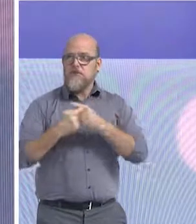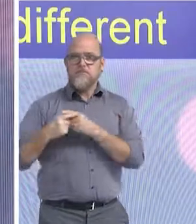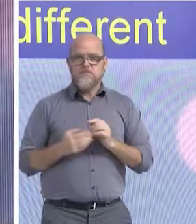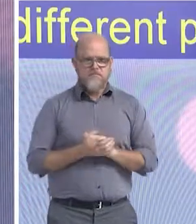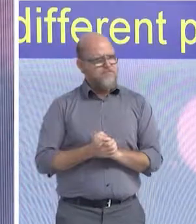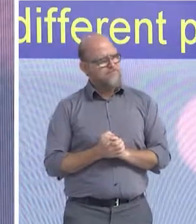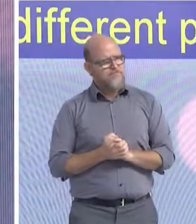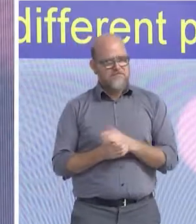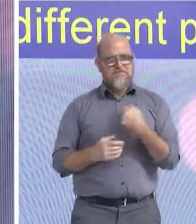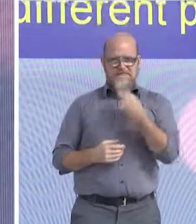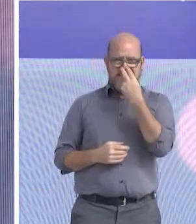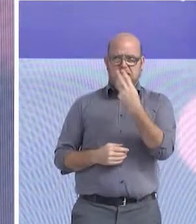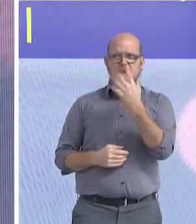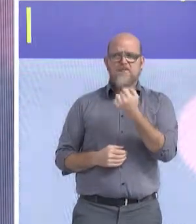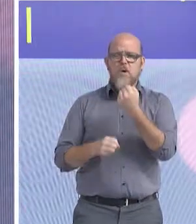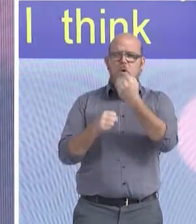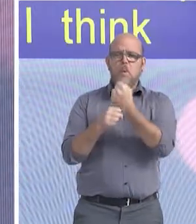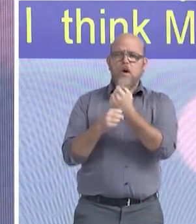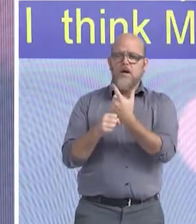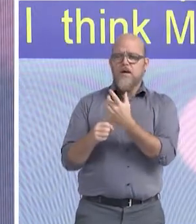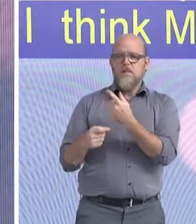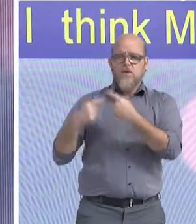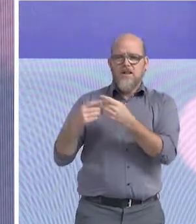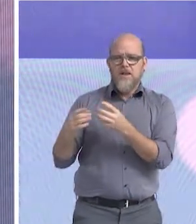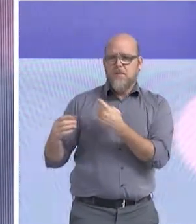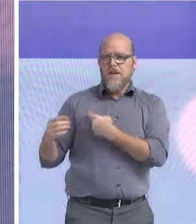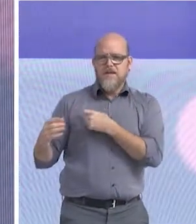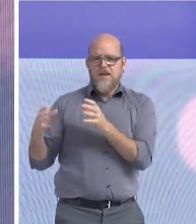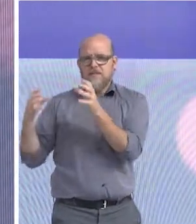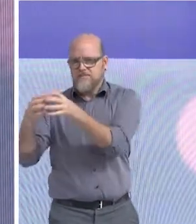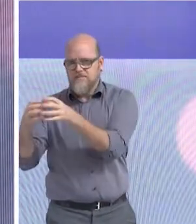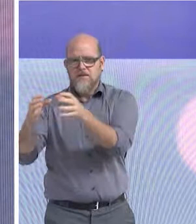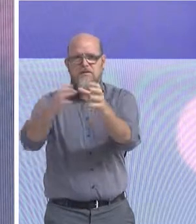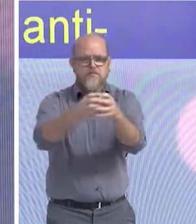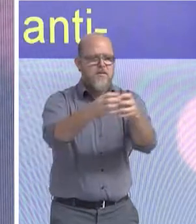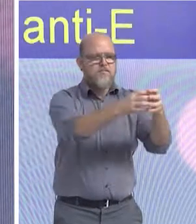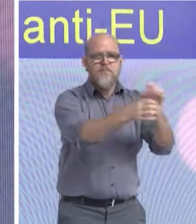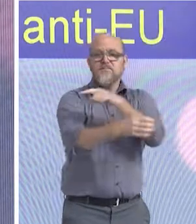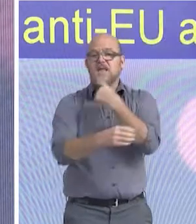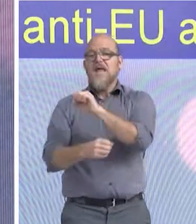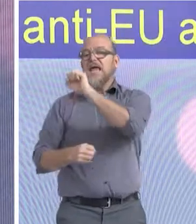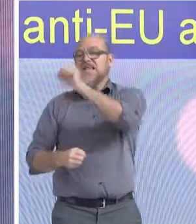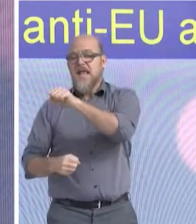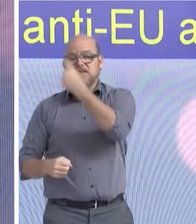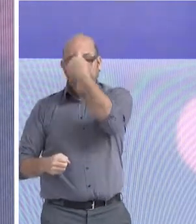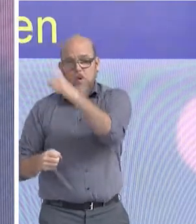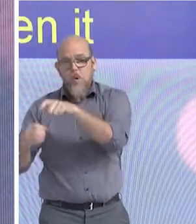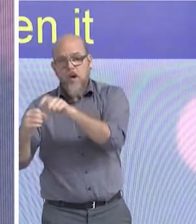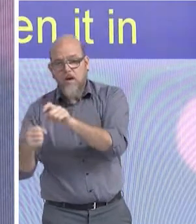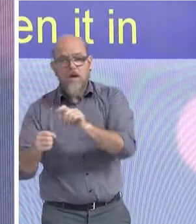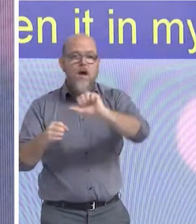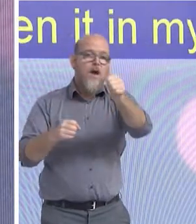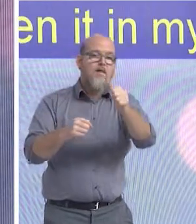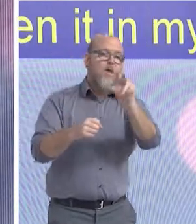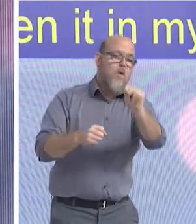anti-EU as well, so that's not necessarily going to go the way they might like it to go. But I've seen it in my own country when the politicians have failed